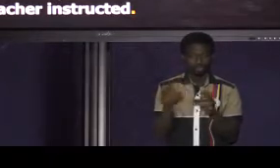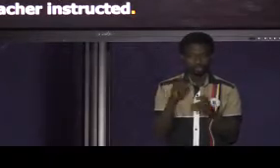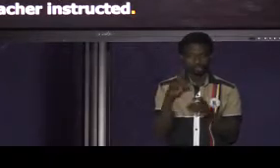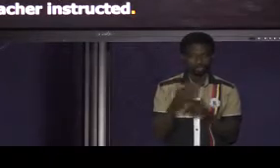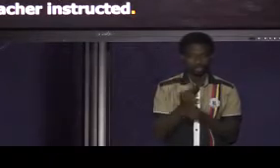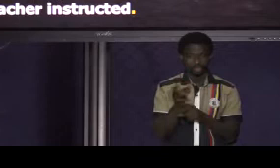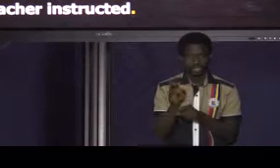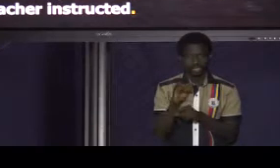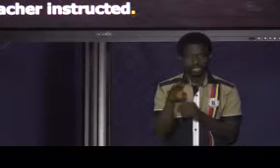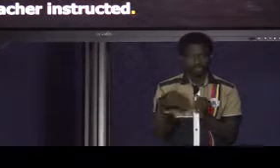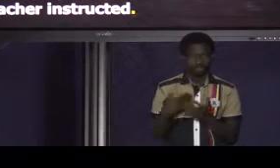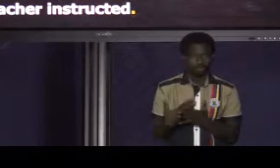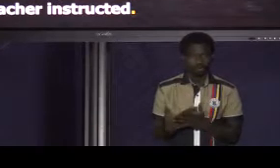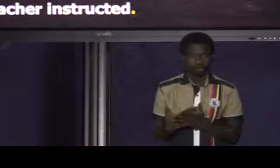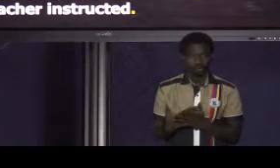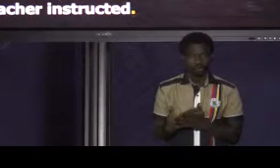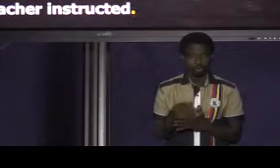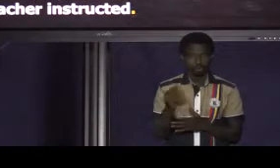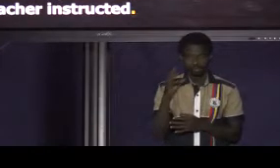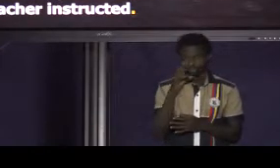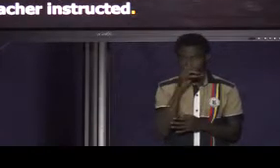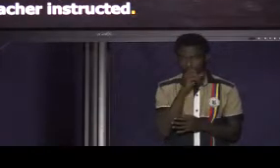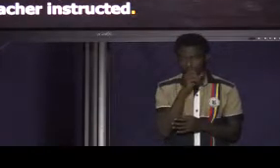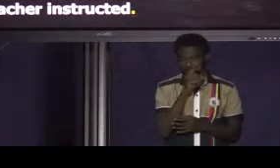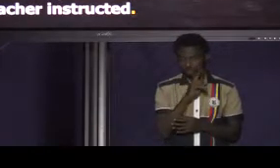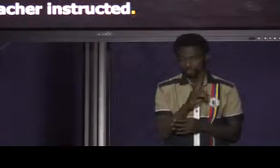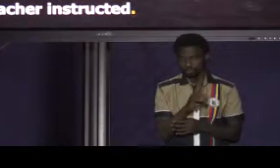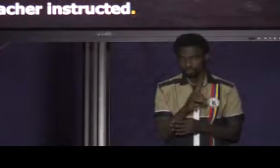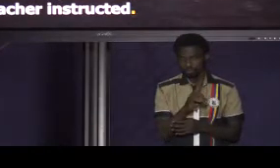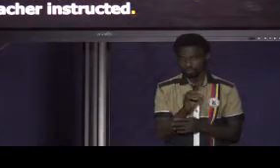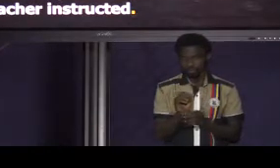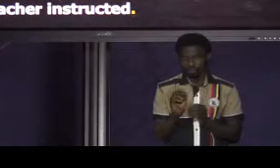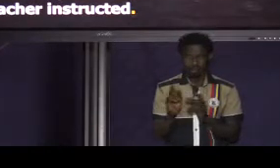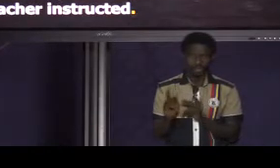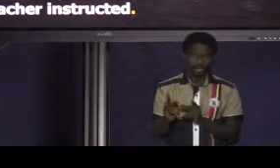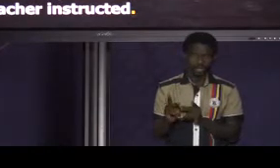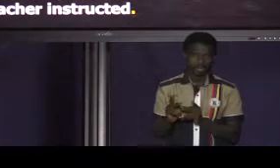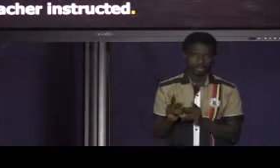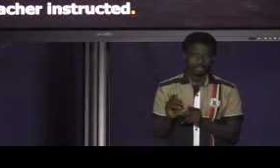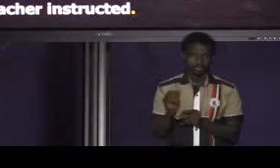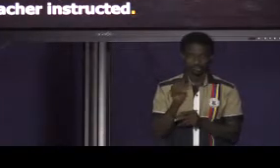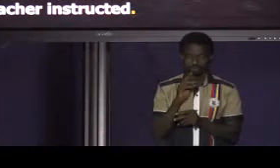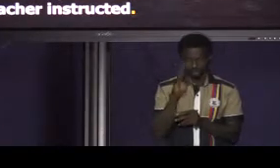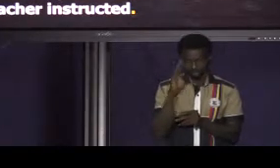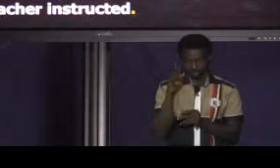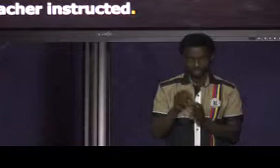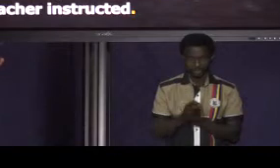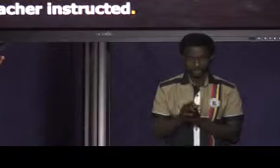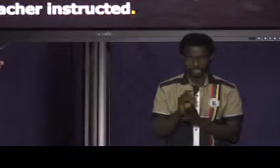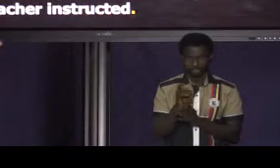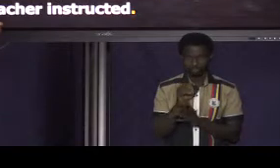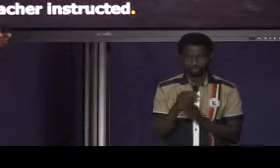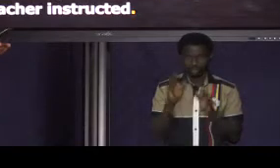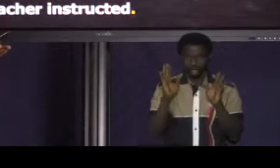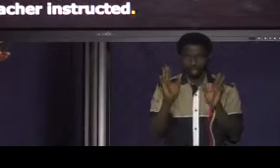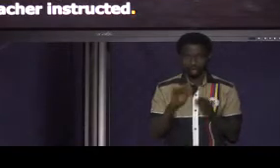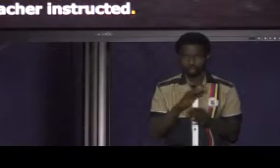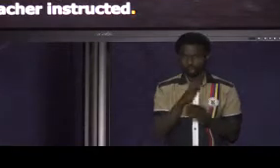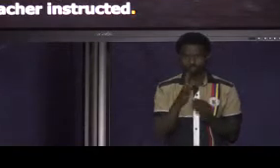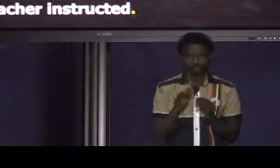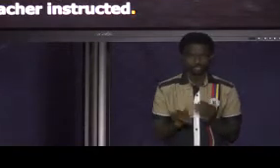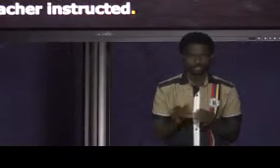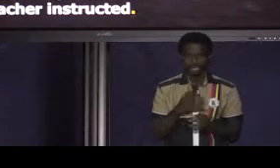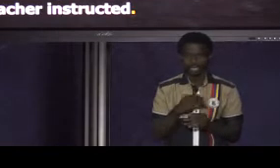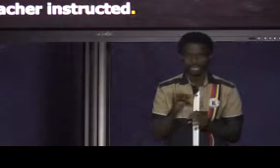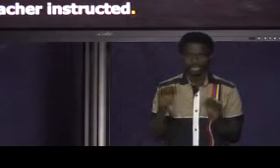all? You missed one. Okay, you are brilliant. You are awesome totally,